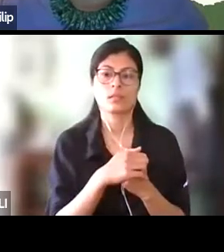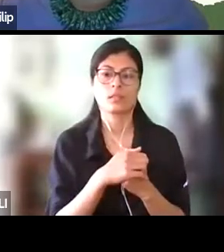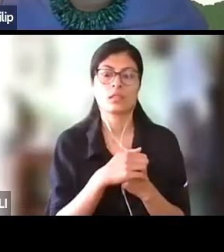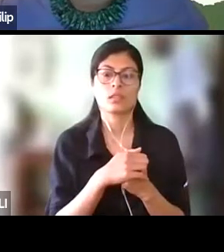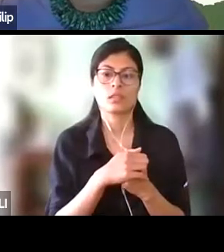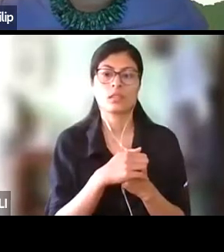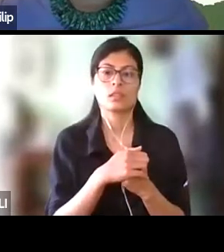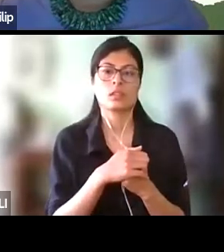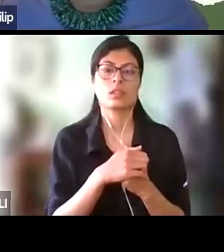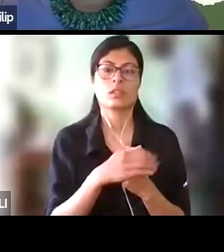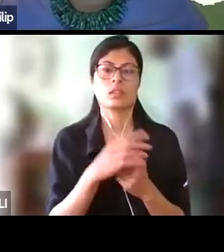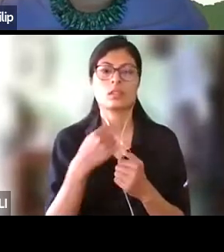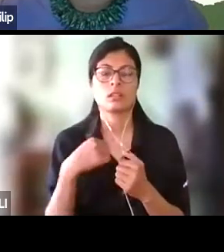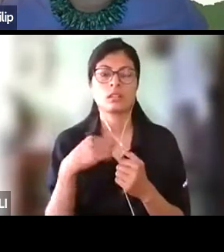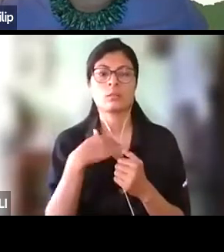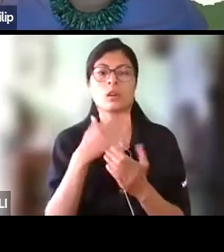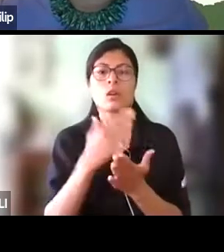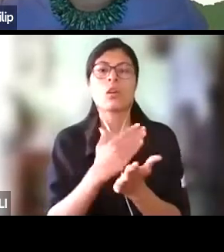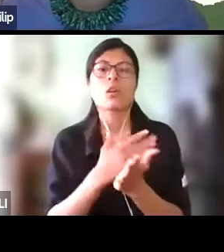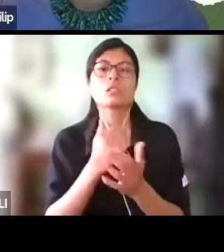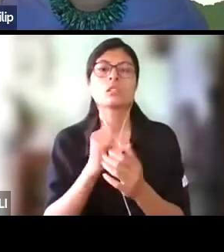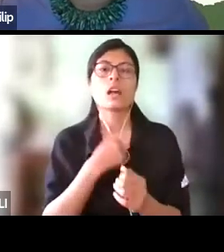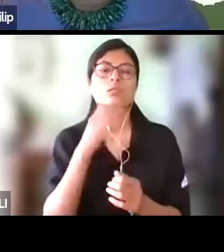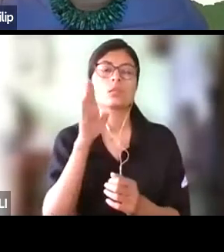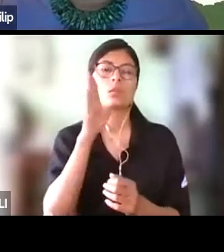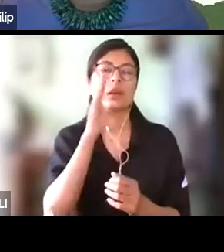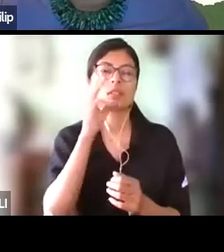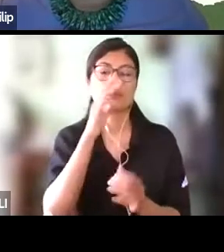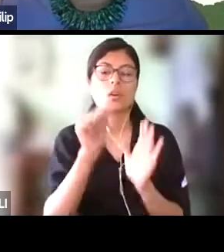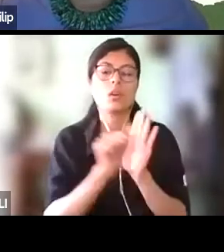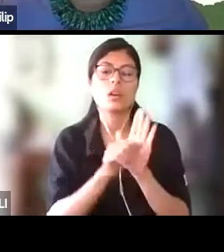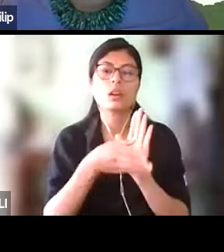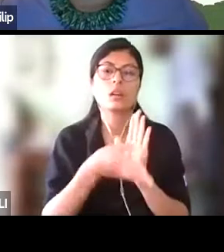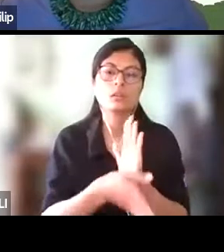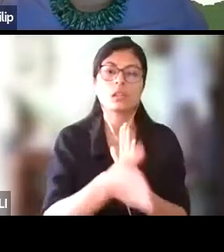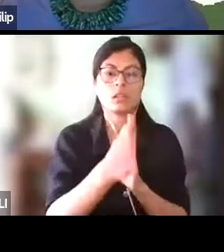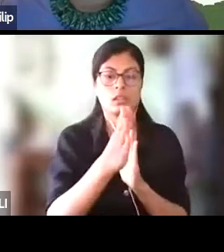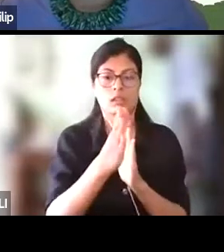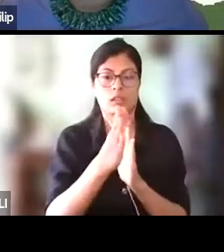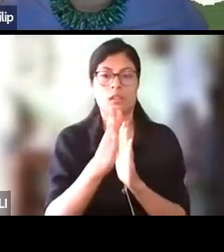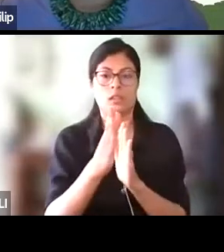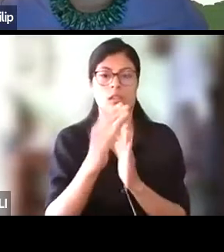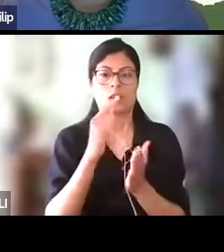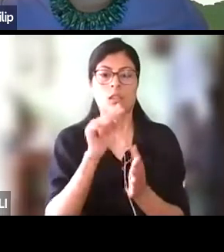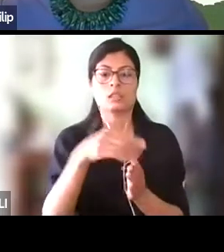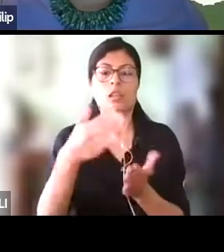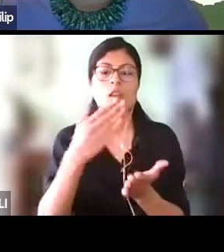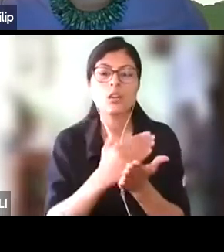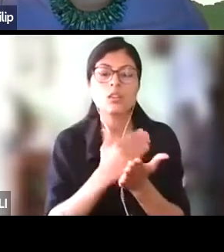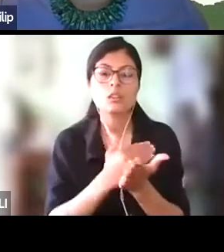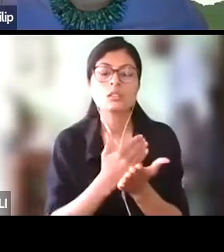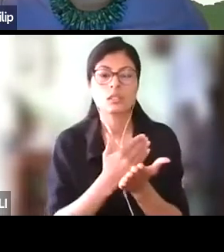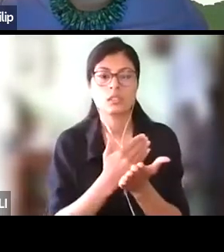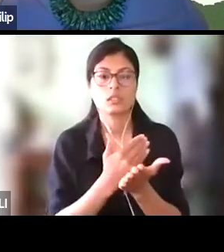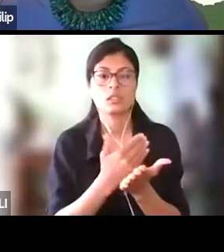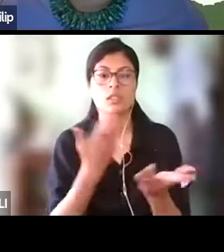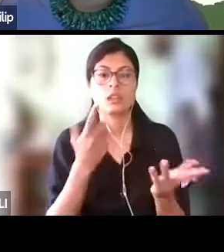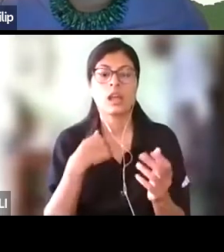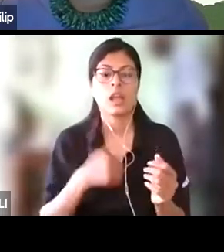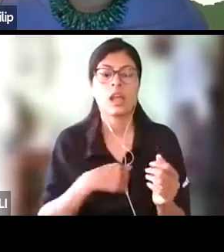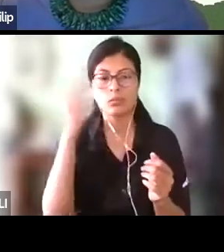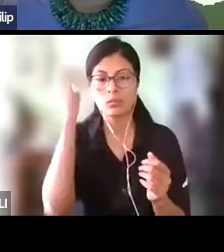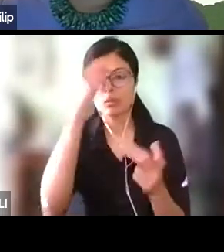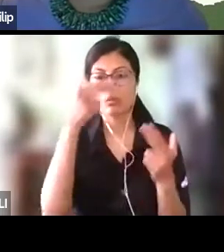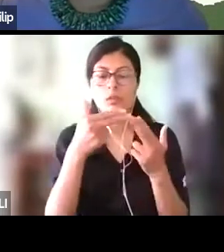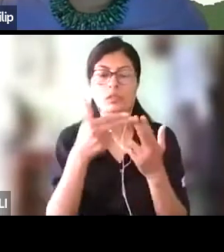it. And it is important that we connect it back to the things that people care about. You recognize that, you know, it will provide a problem